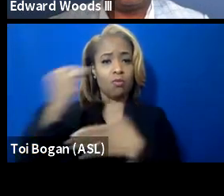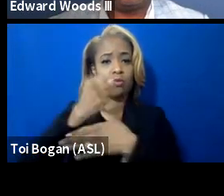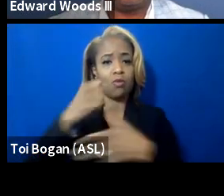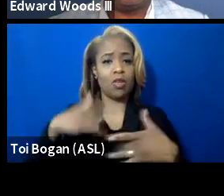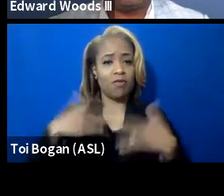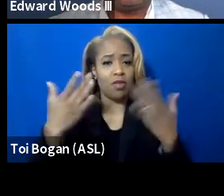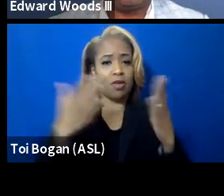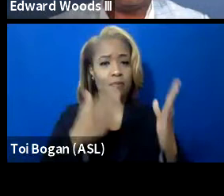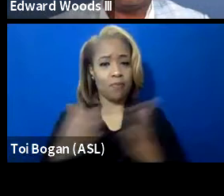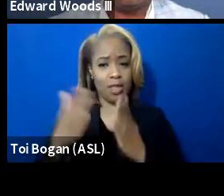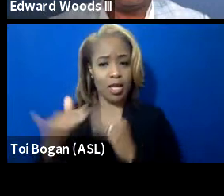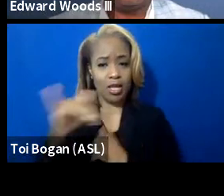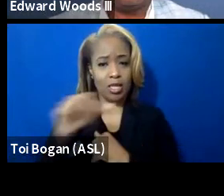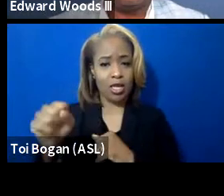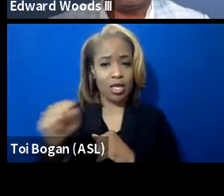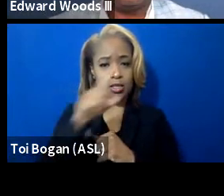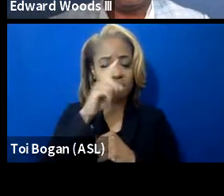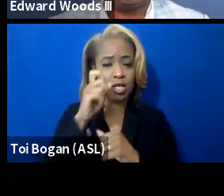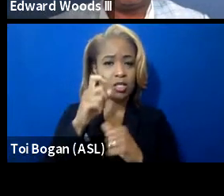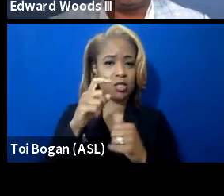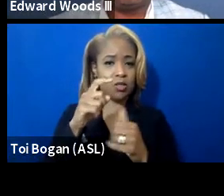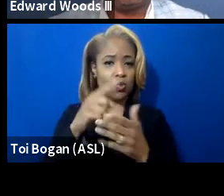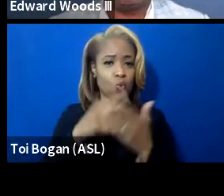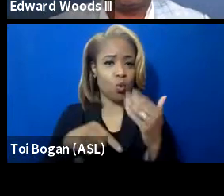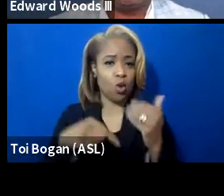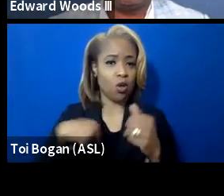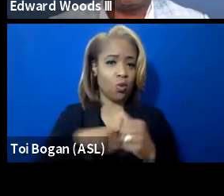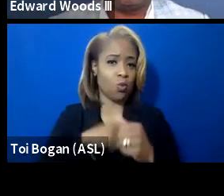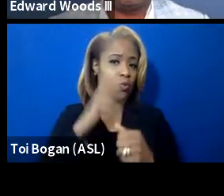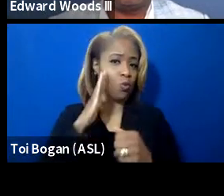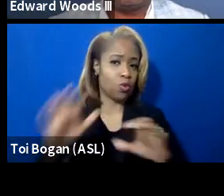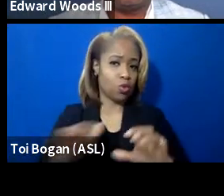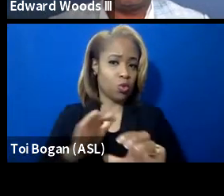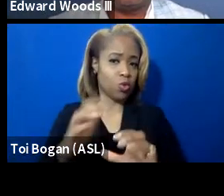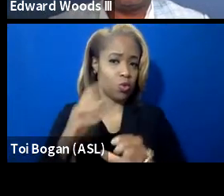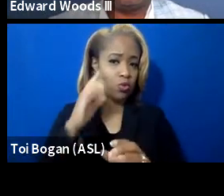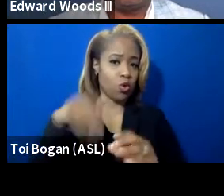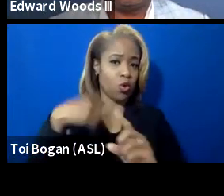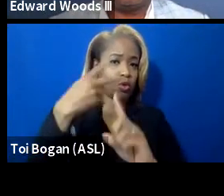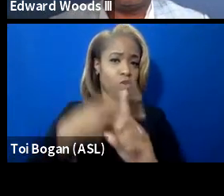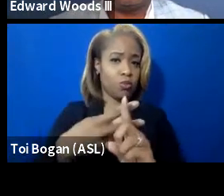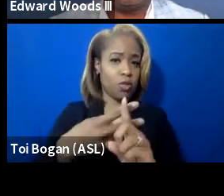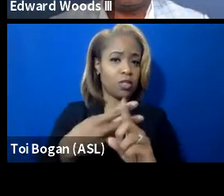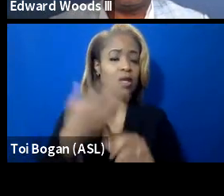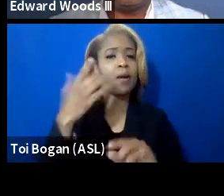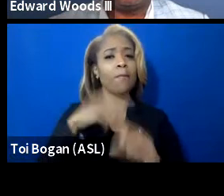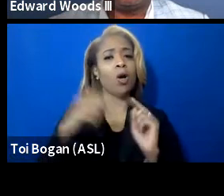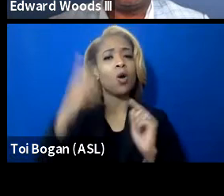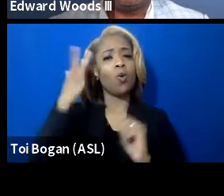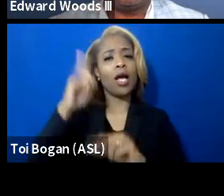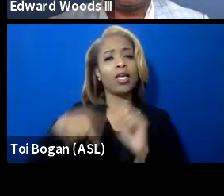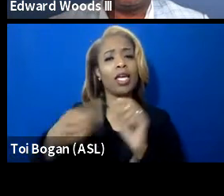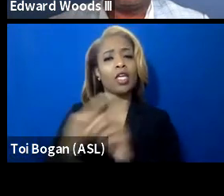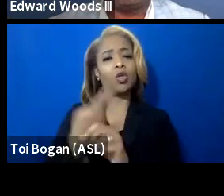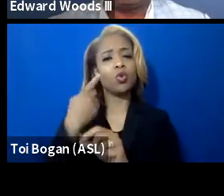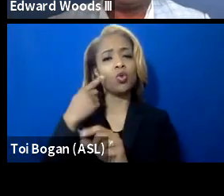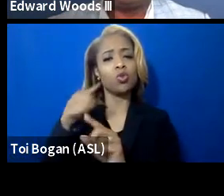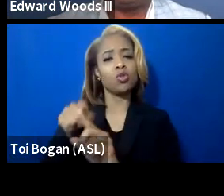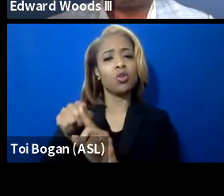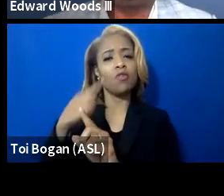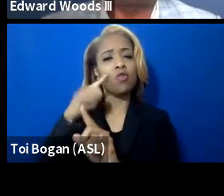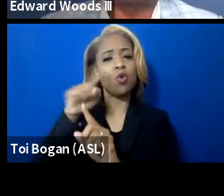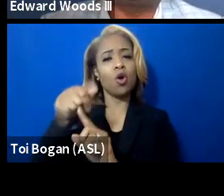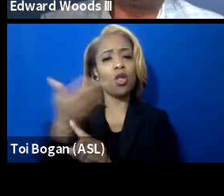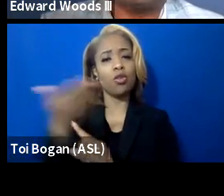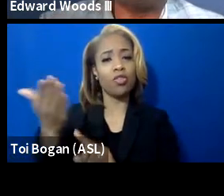because of what we're doing for the next 2 months. But why can't we use her for other things as well?